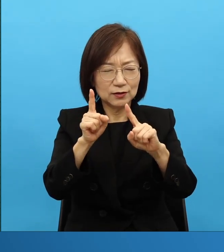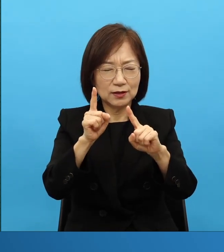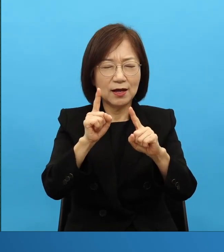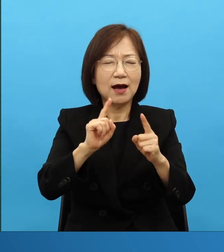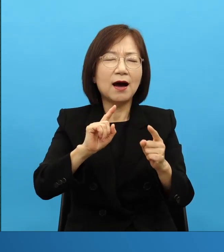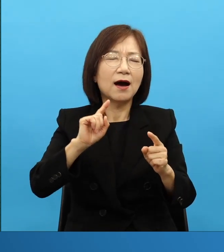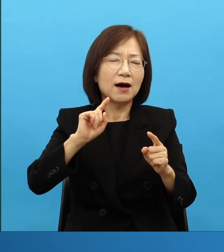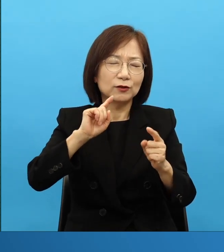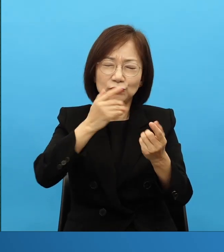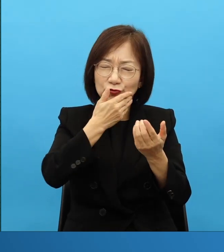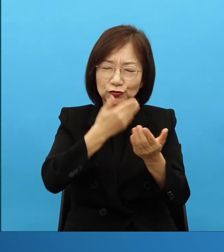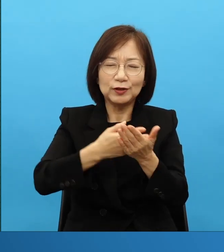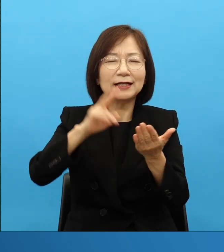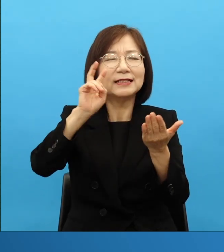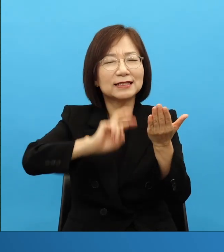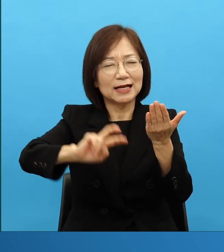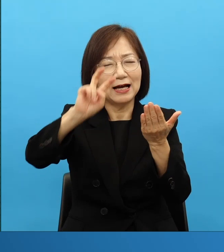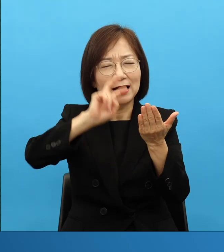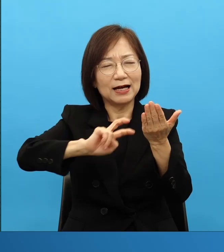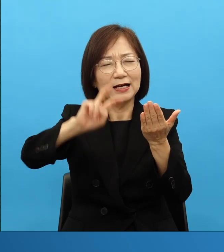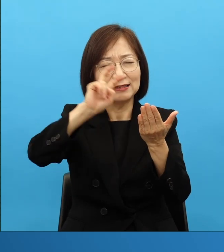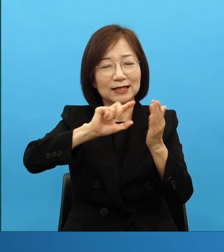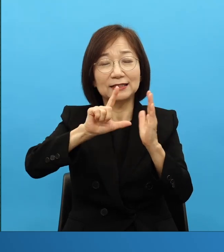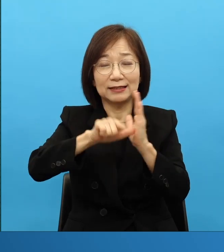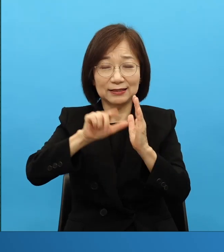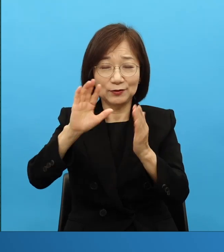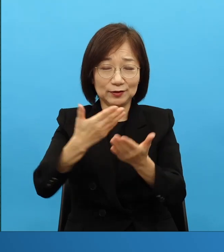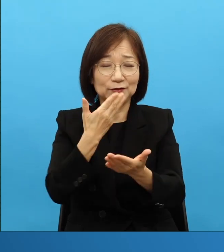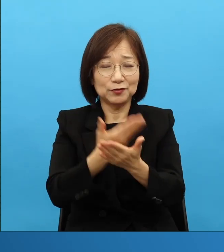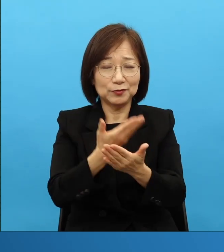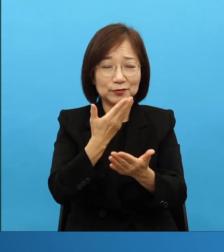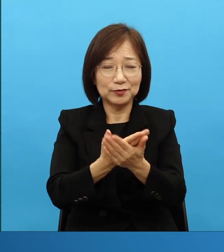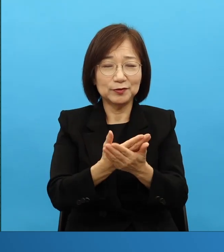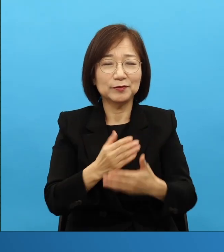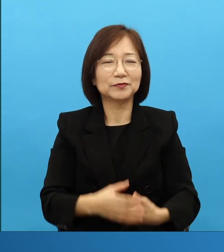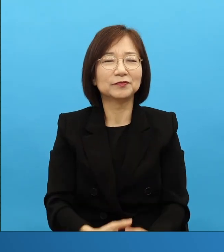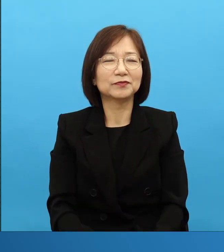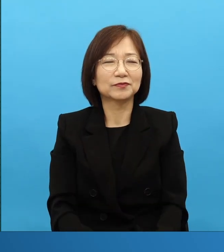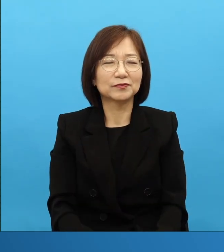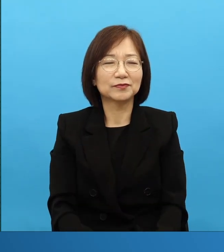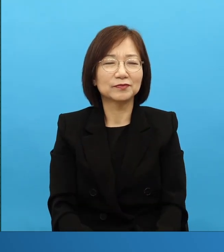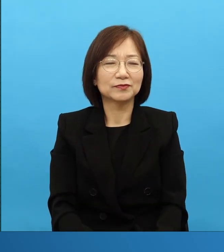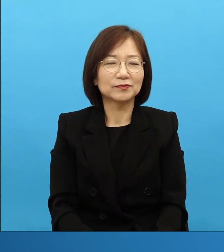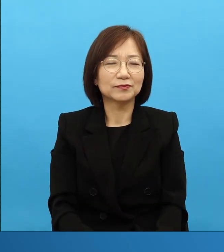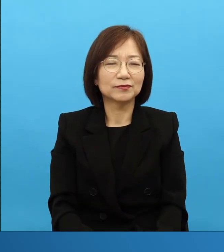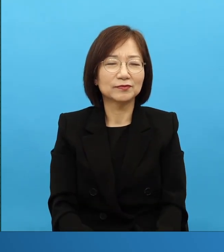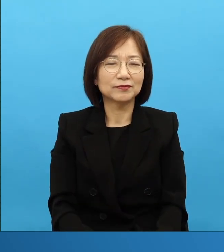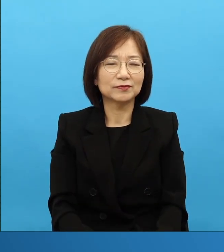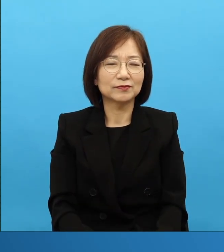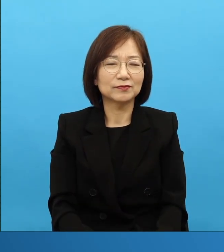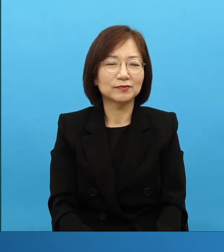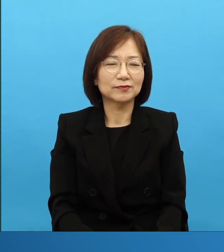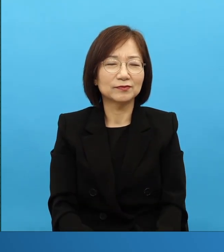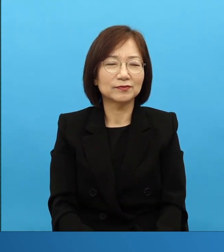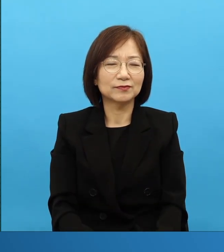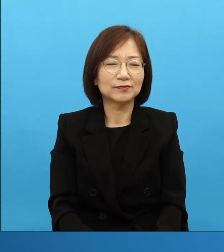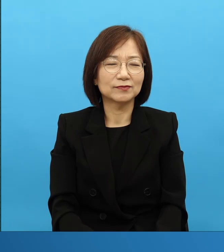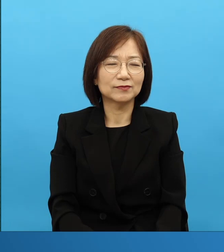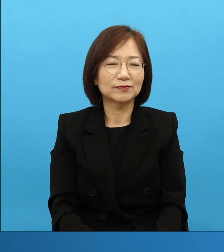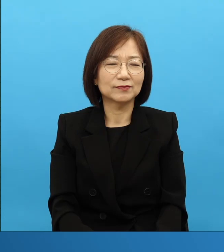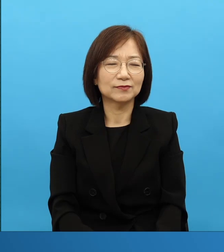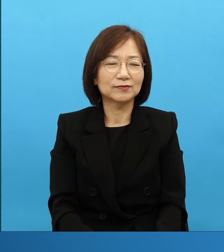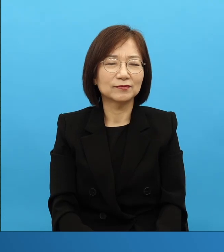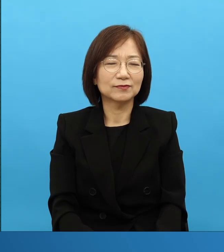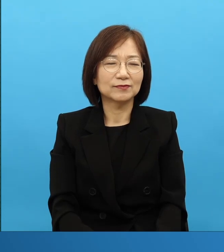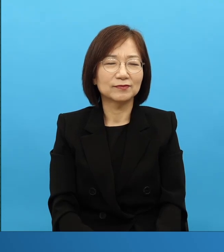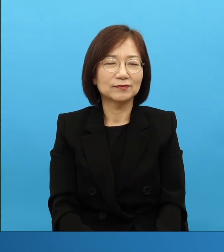Choir. Look after the lives of the members. May their praise become a powerful echoing which reverberates across the throne and refreshes the